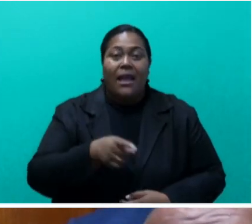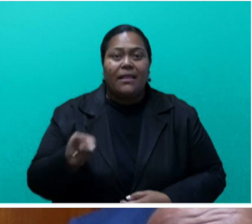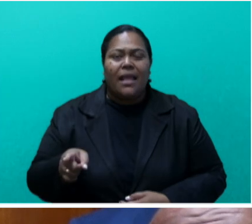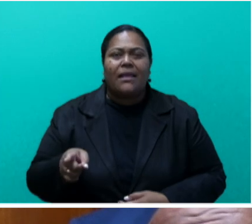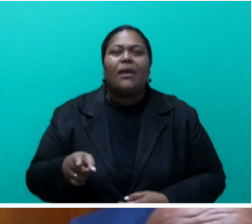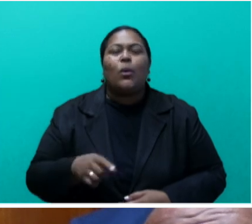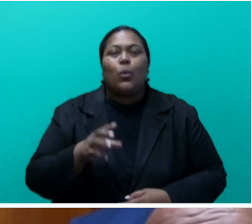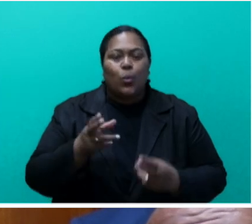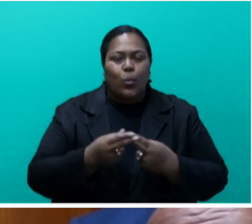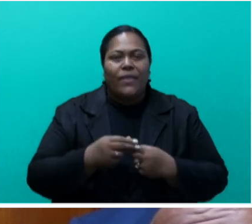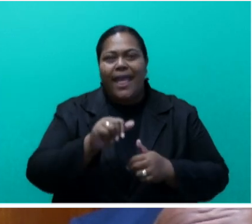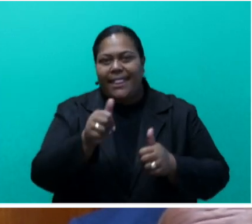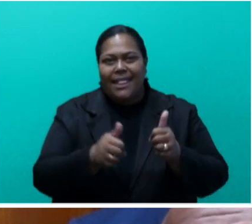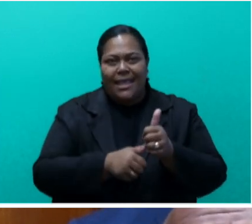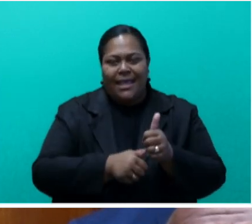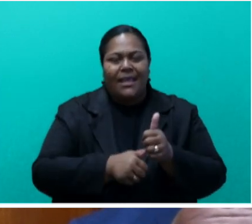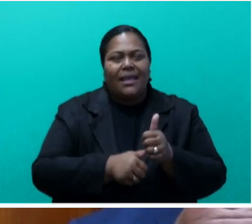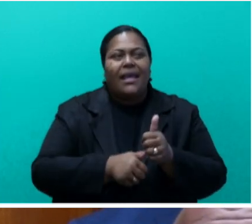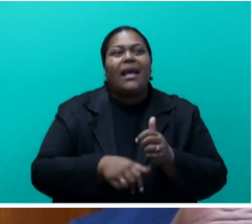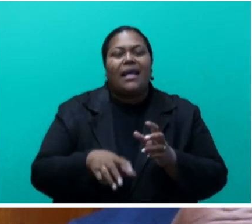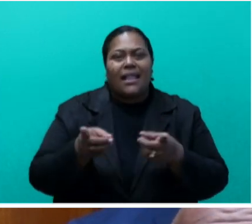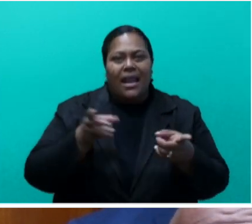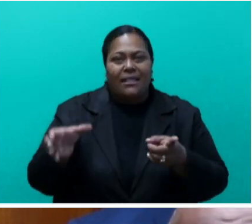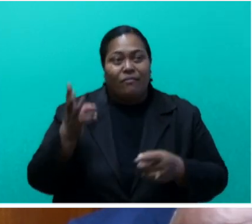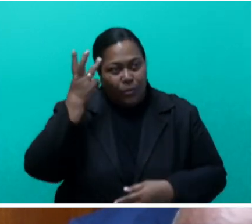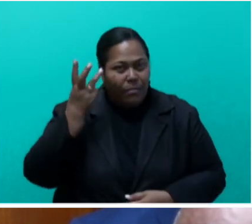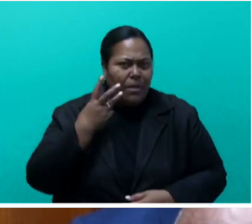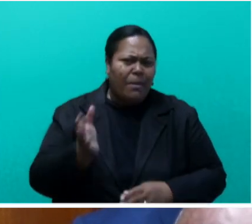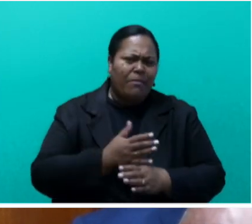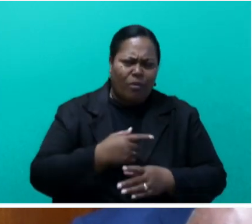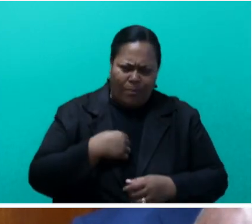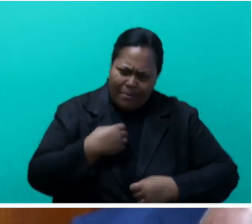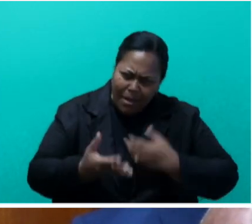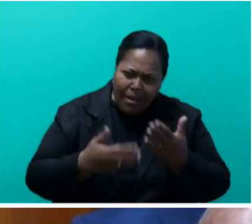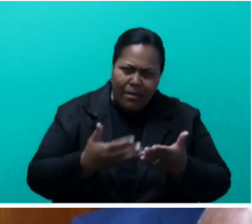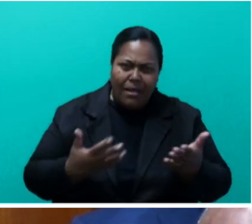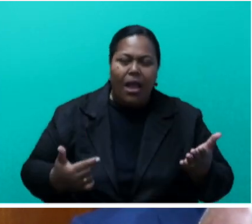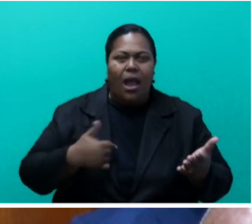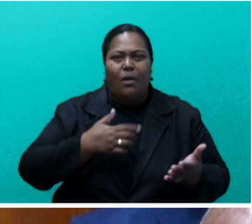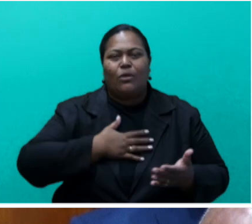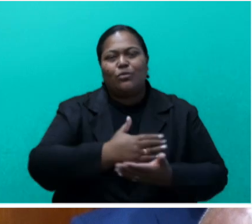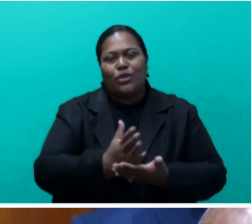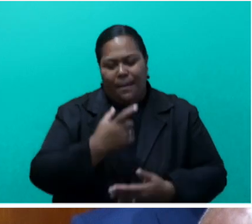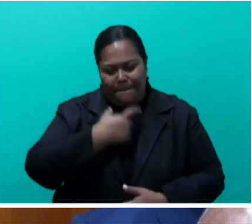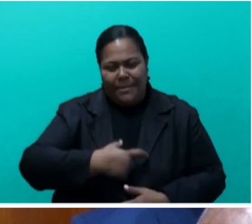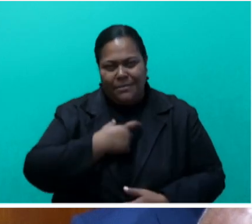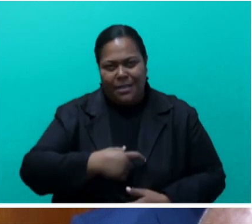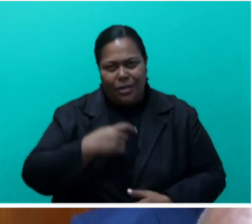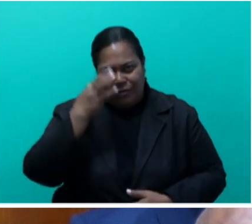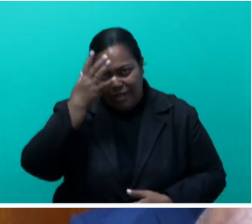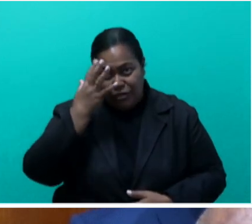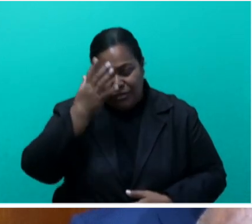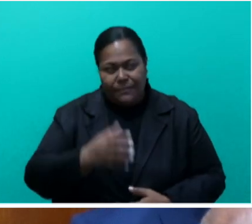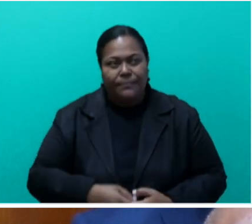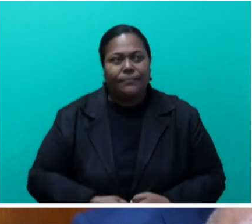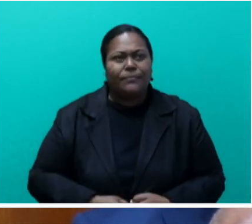Women. But before I do that, Honourable Speaker, I wish to share a personal reflection. This being